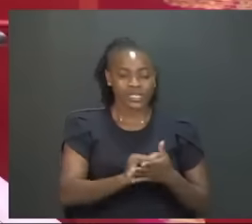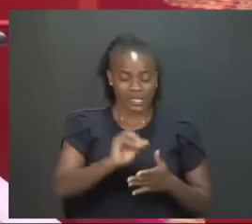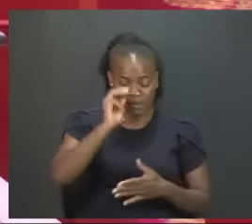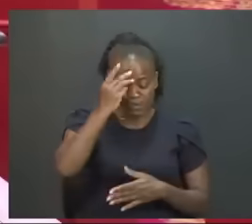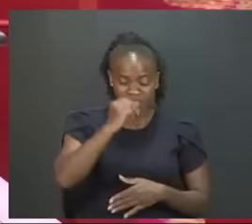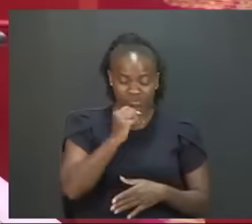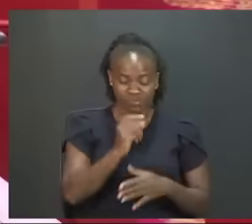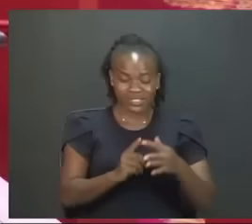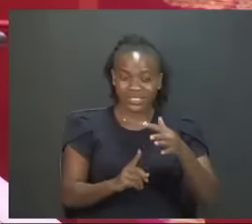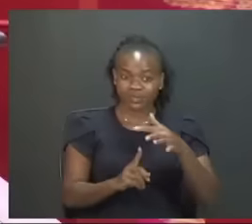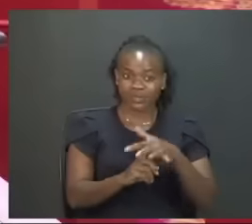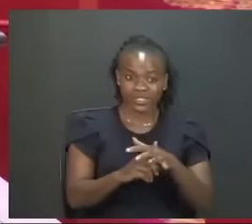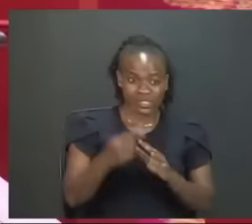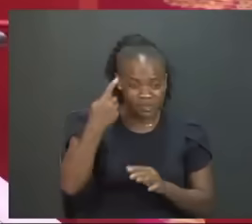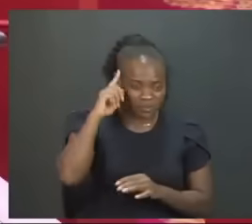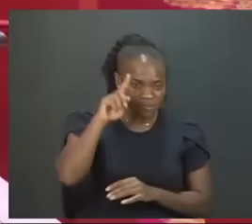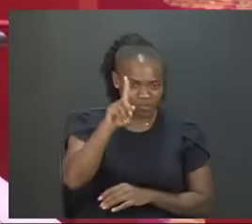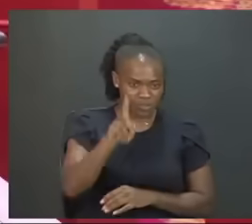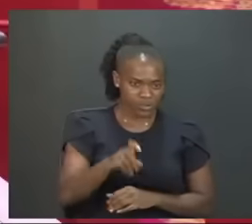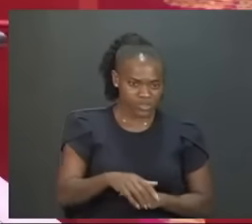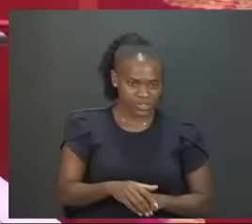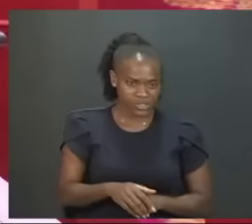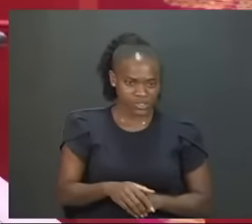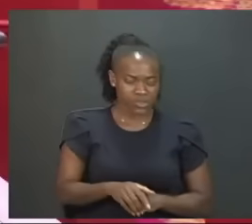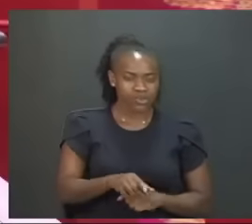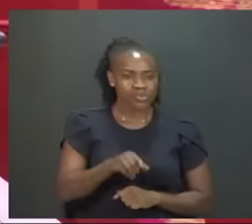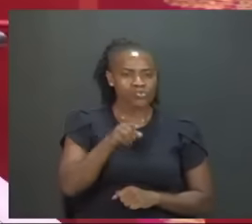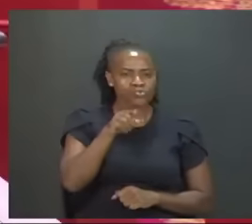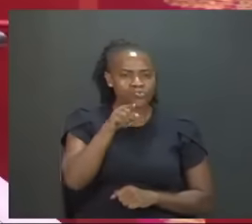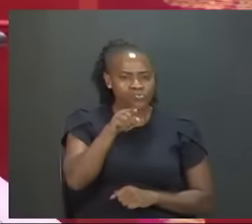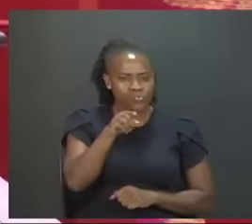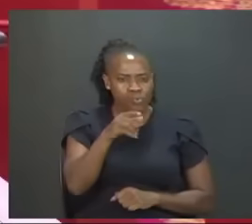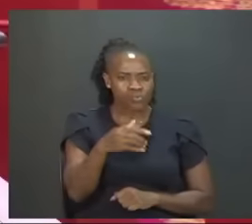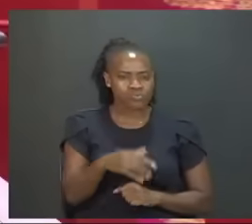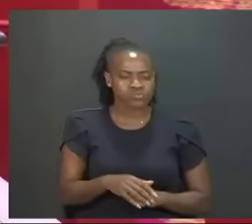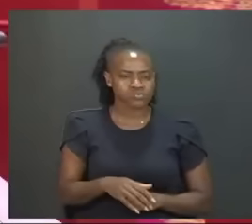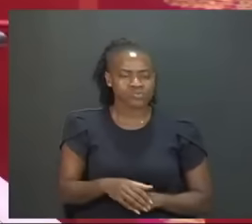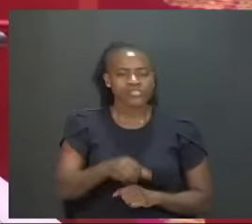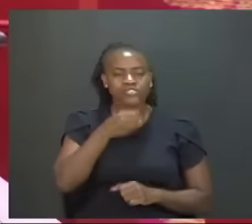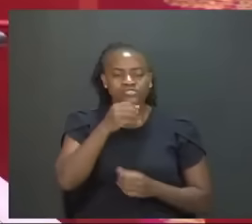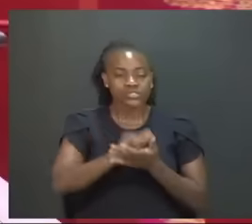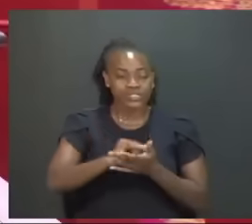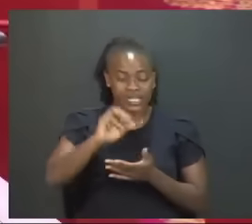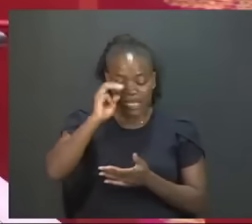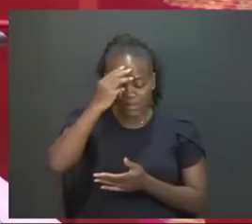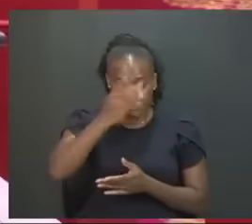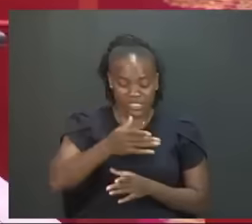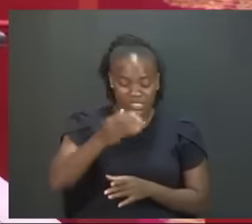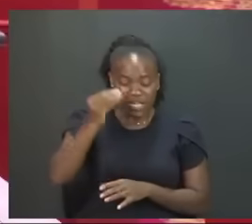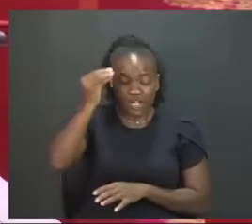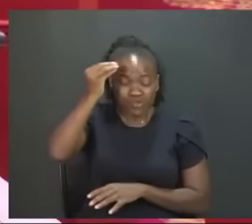up to answer questions. Do you normally ensure that the minister is aware